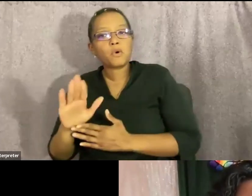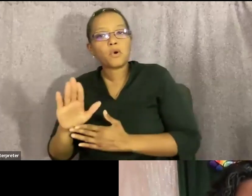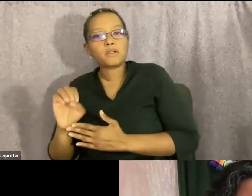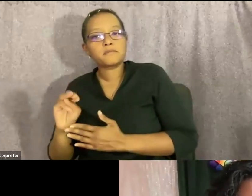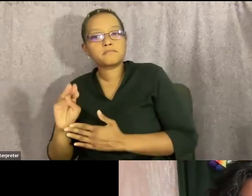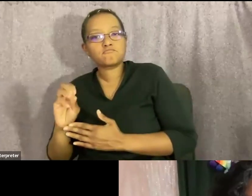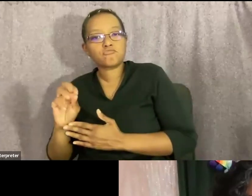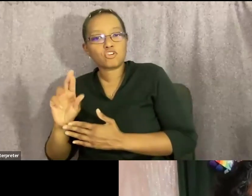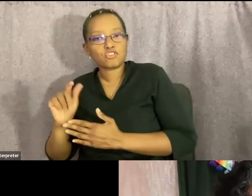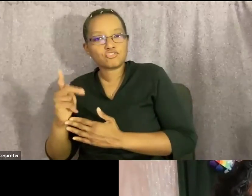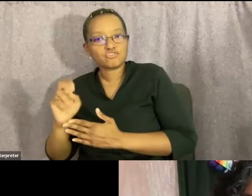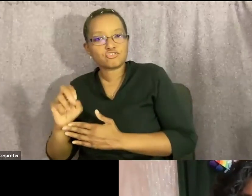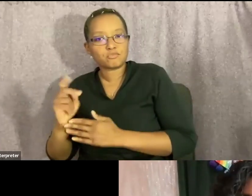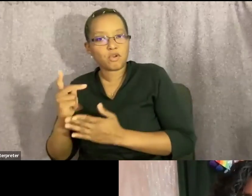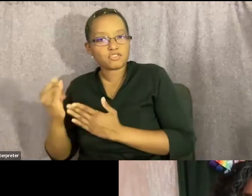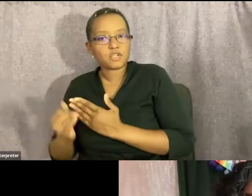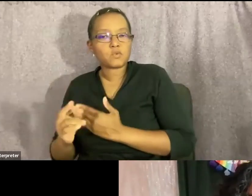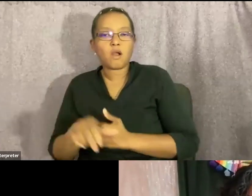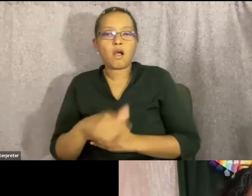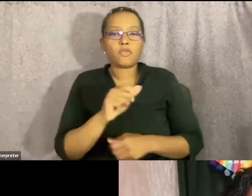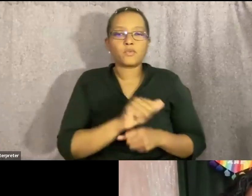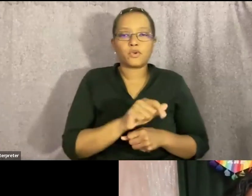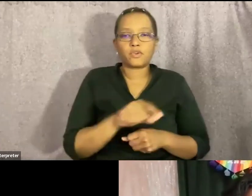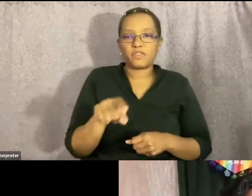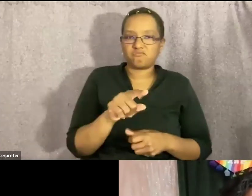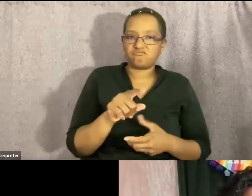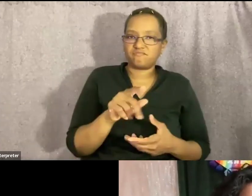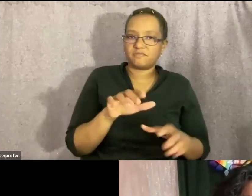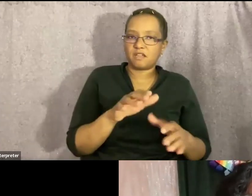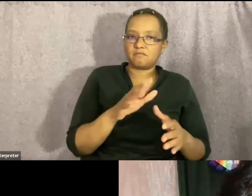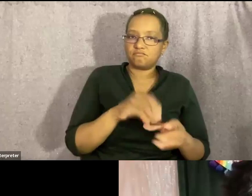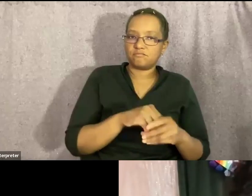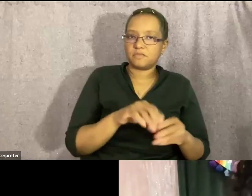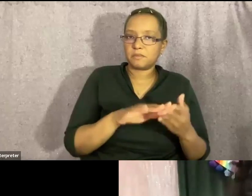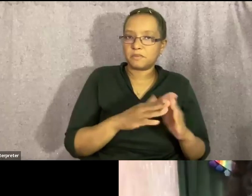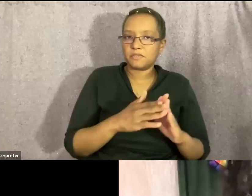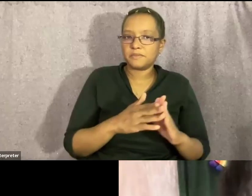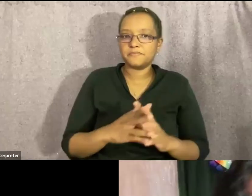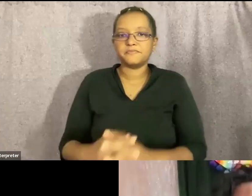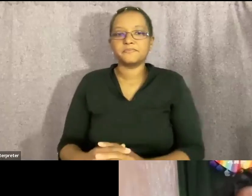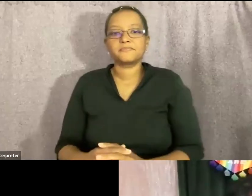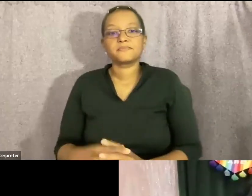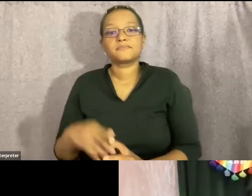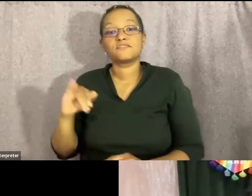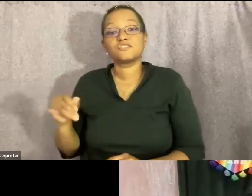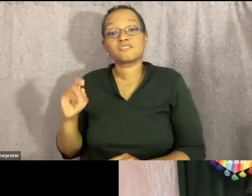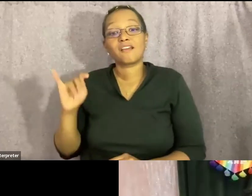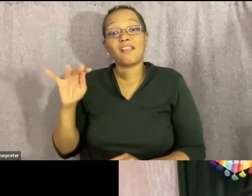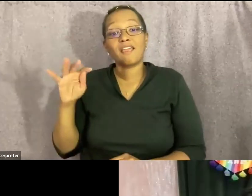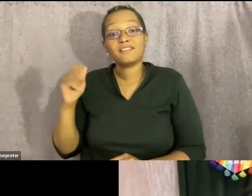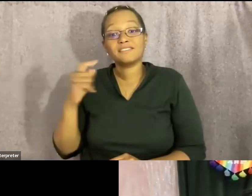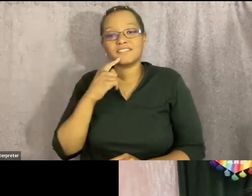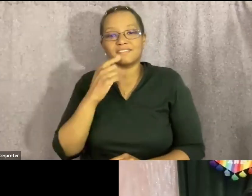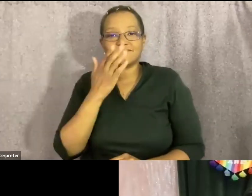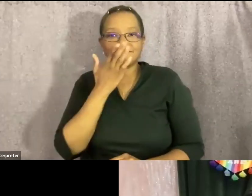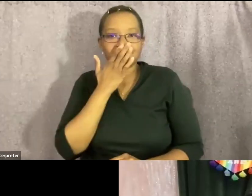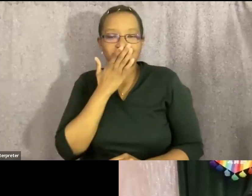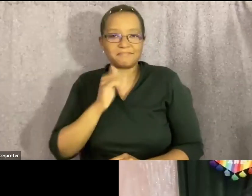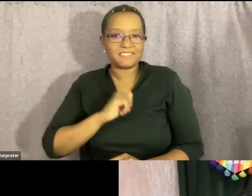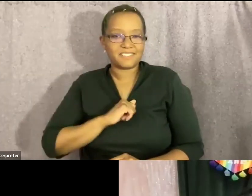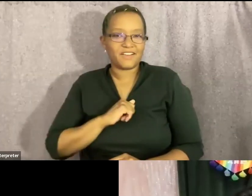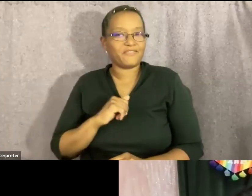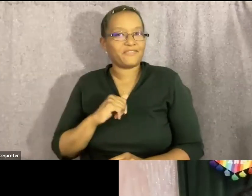floor. So to be in community with somebody, it's not enough for me that somebody is just disabled. Like if